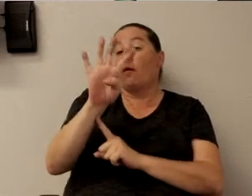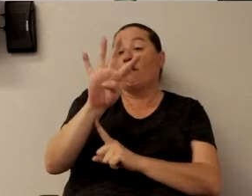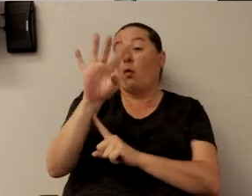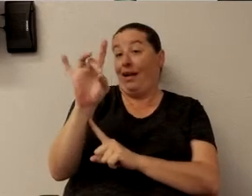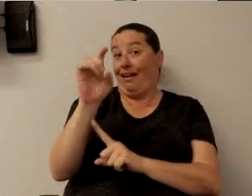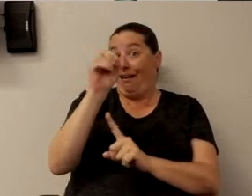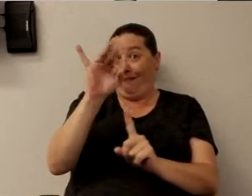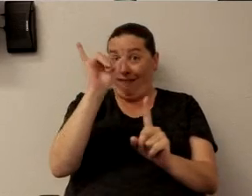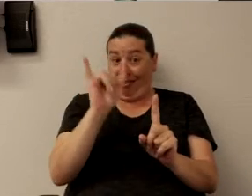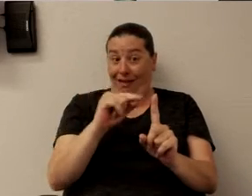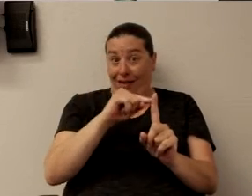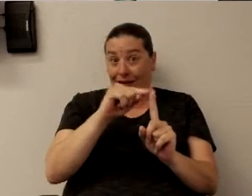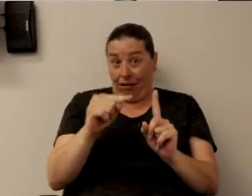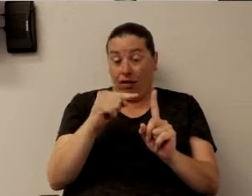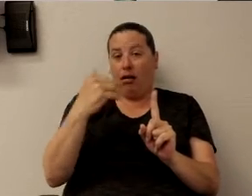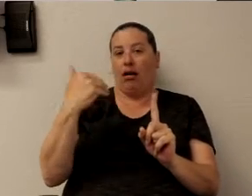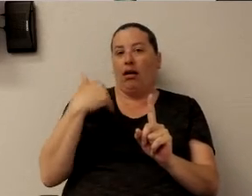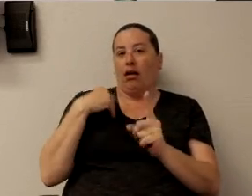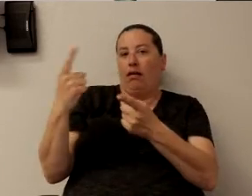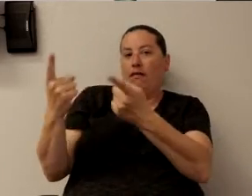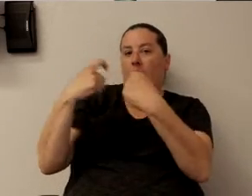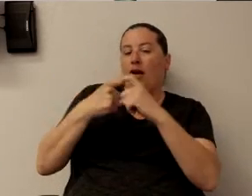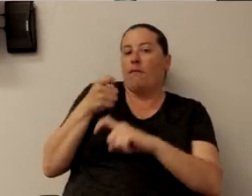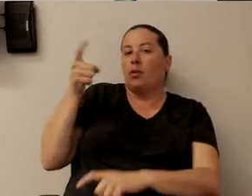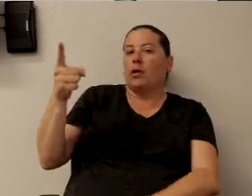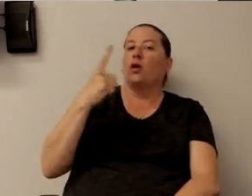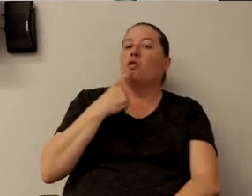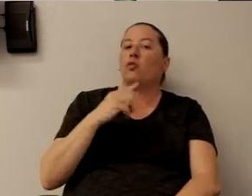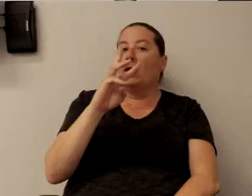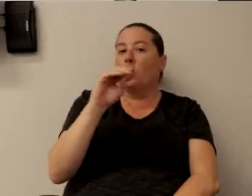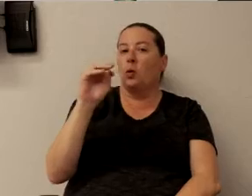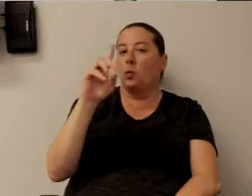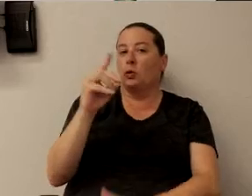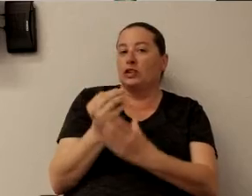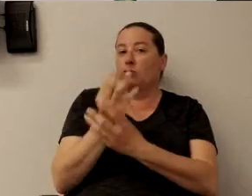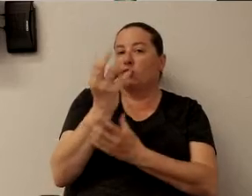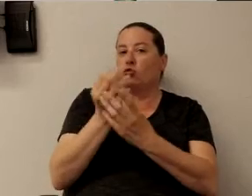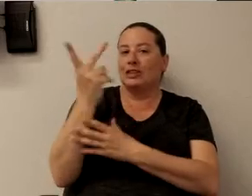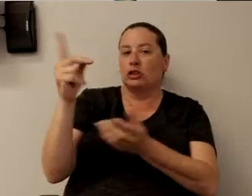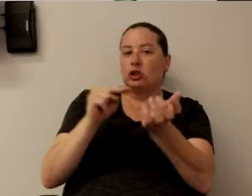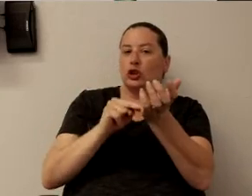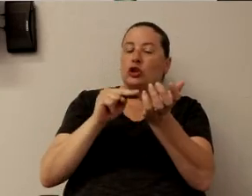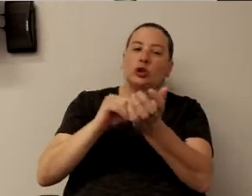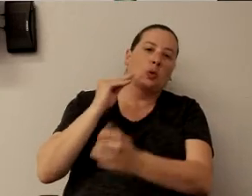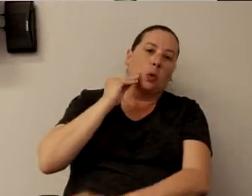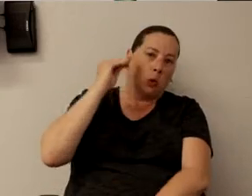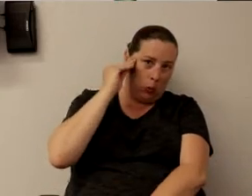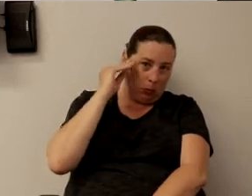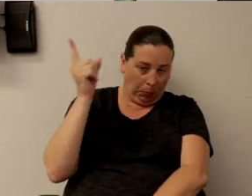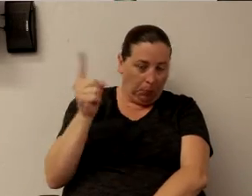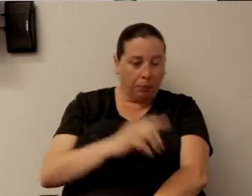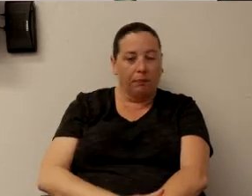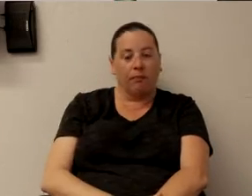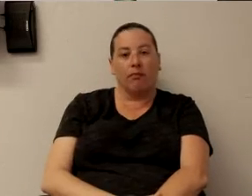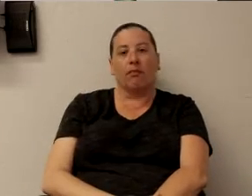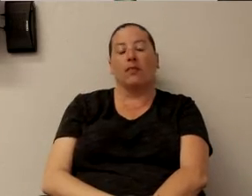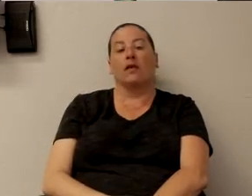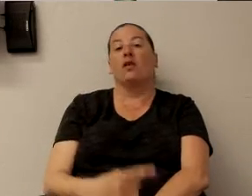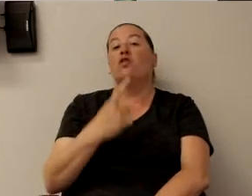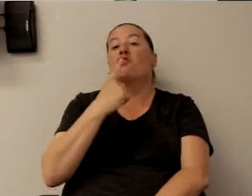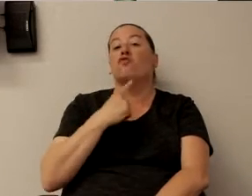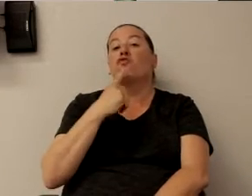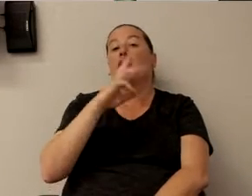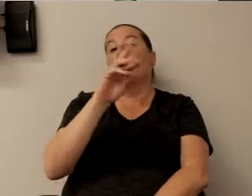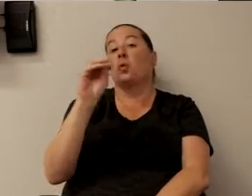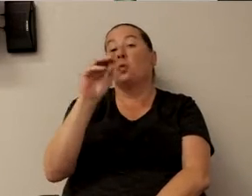148 of them have come from Redwood Springs, the nursing home. So Redwood Springs accounts